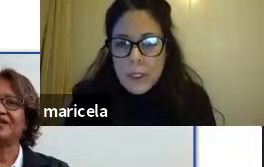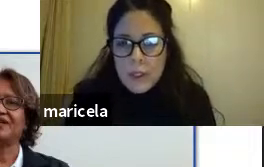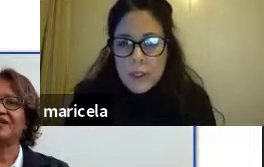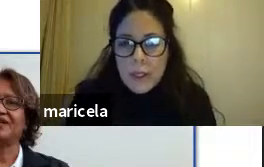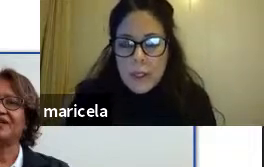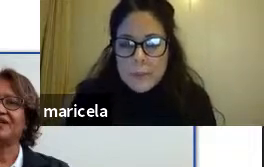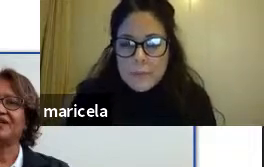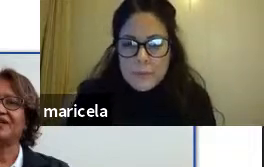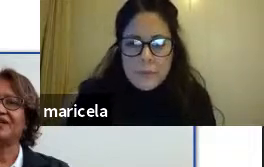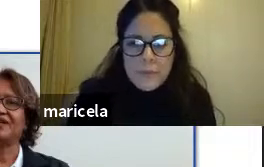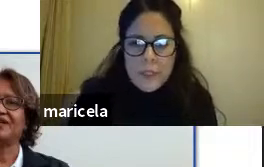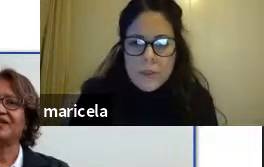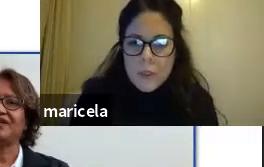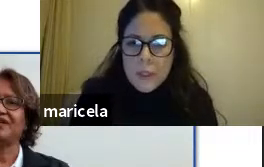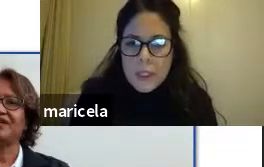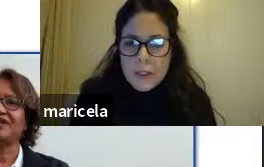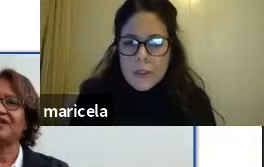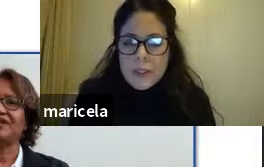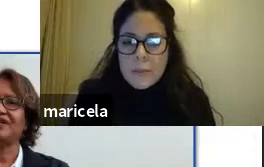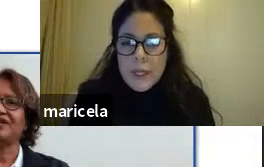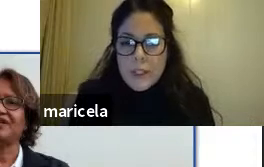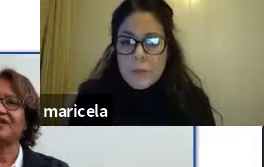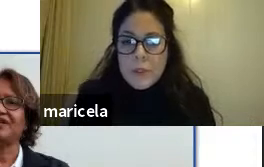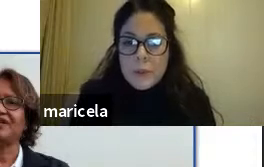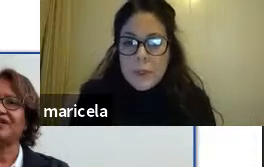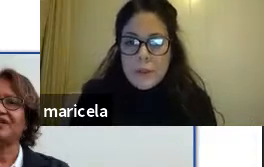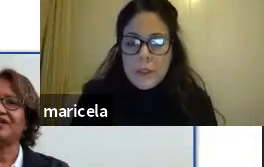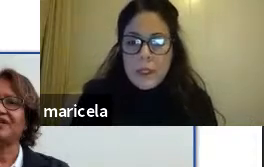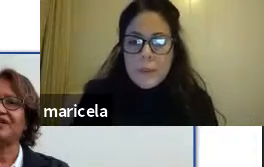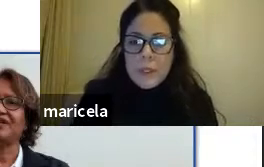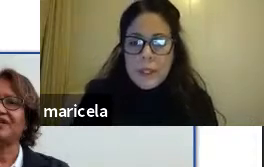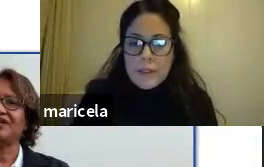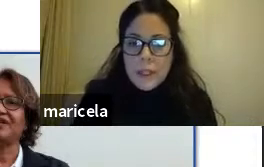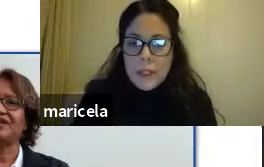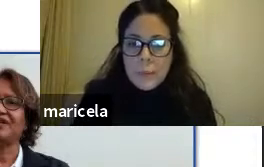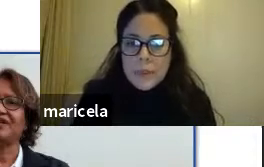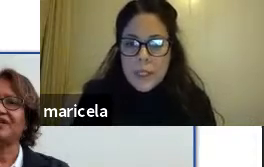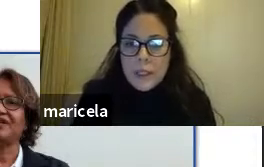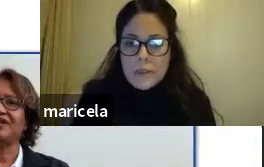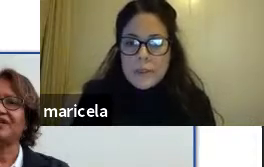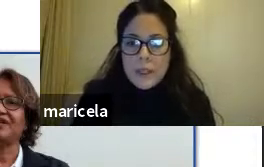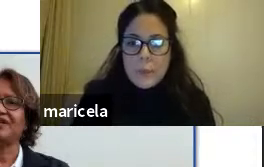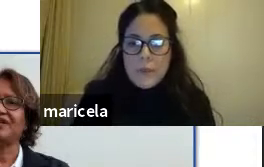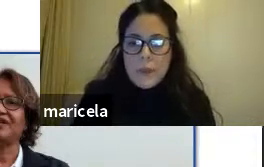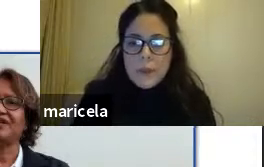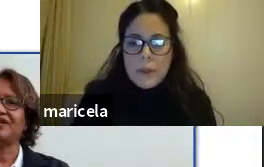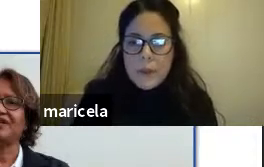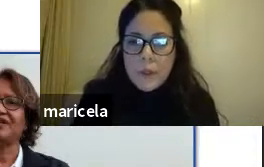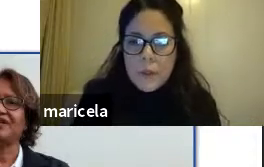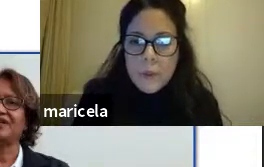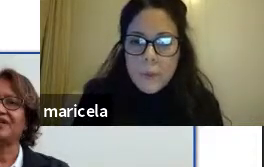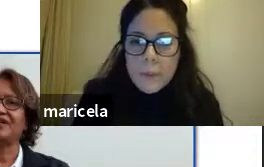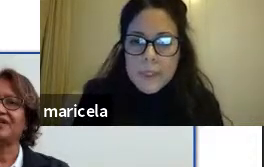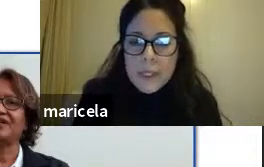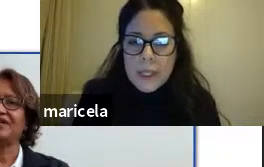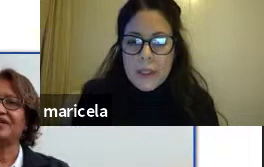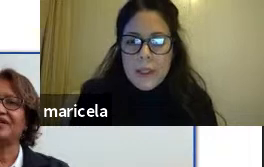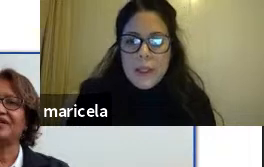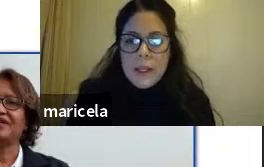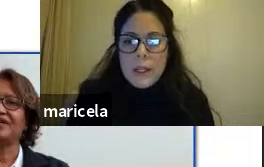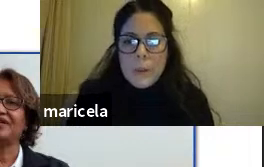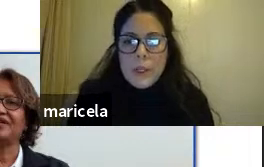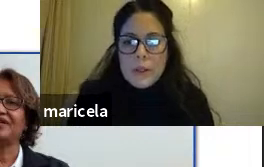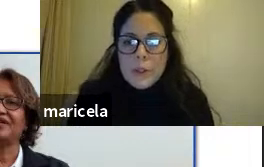did start with English and Spanish, but throughout the next couple of days, if you go to our COVID